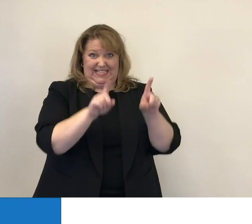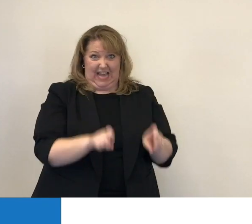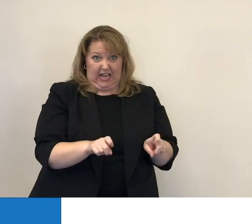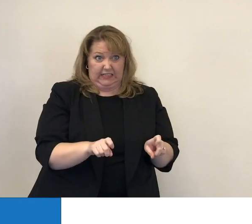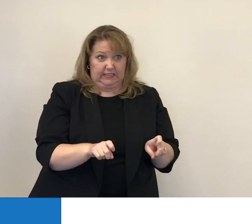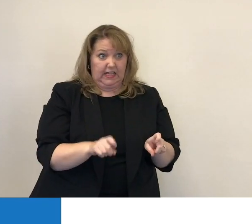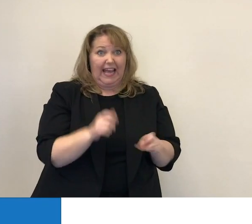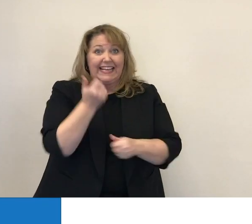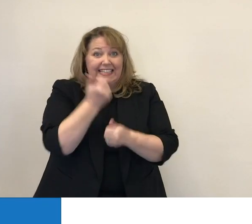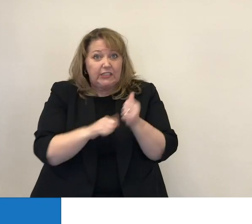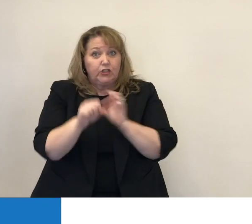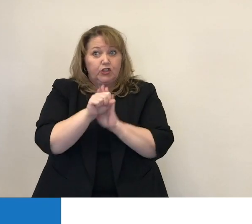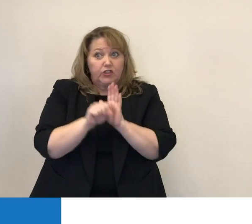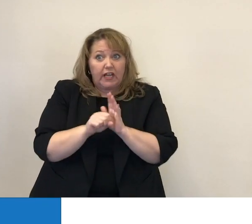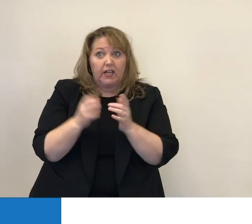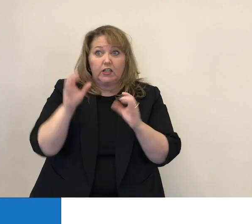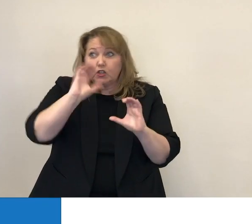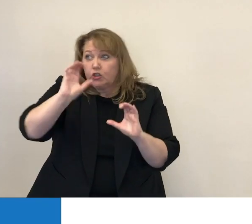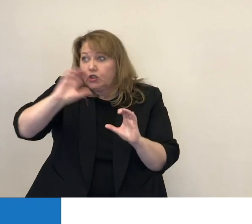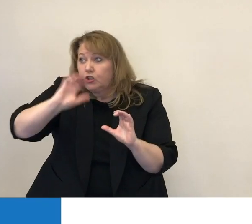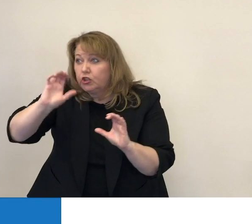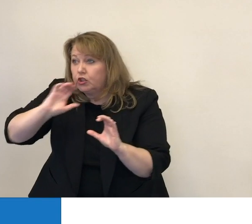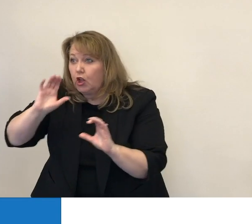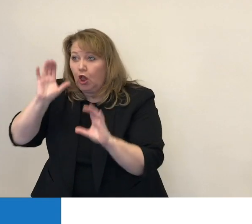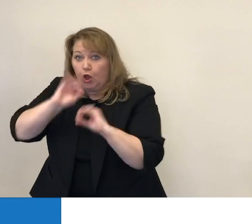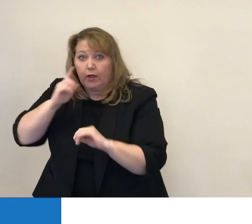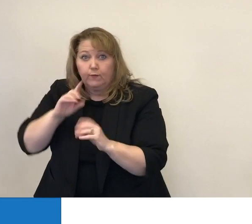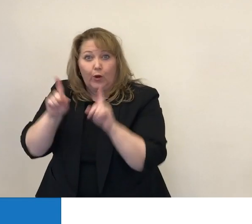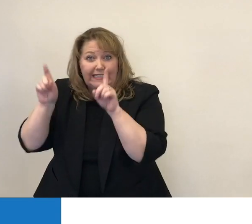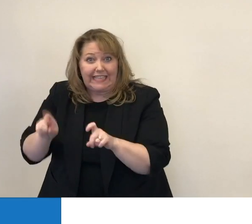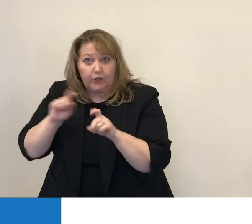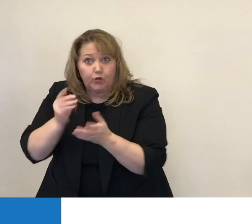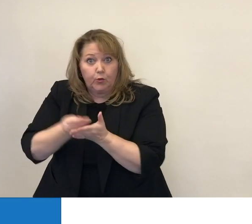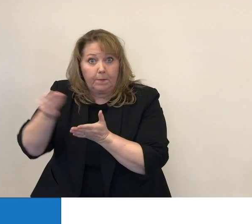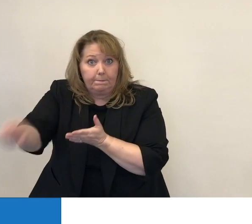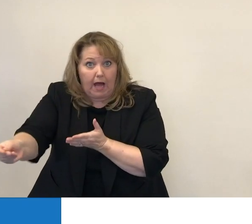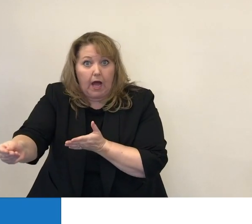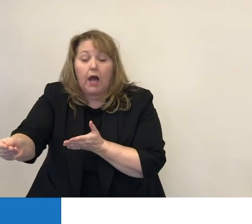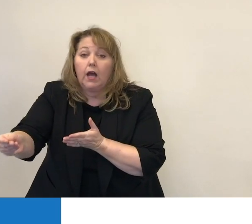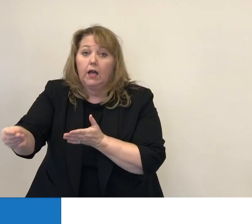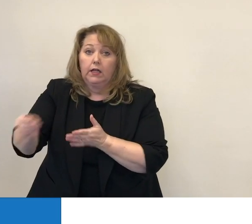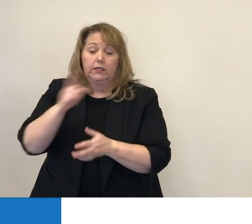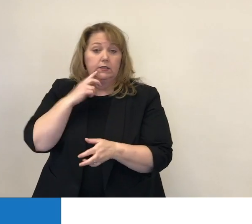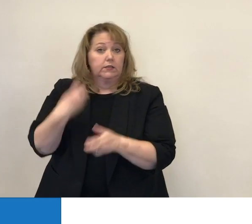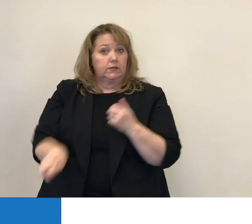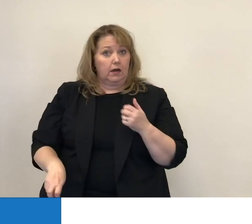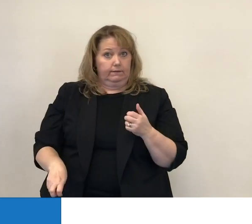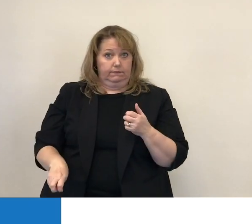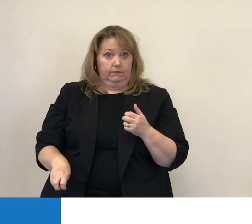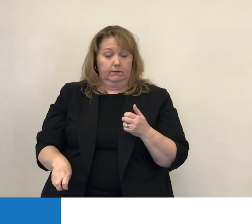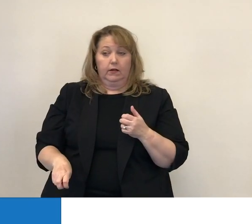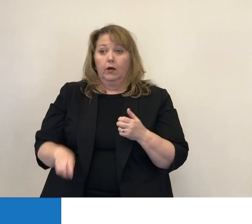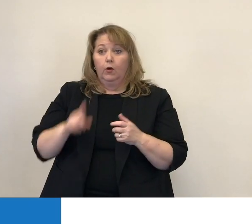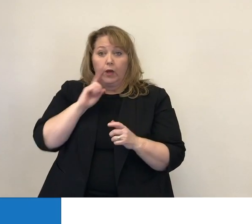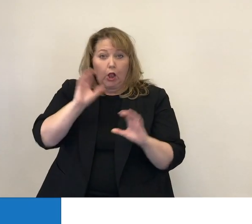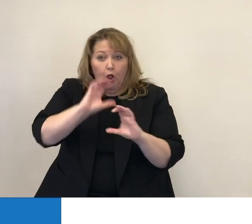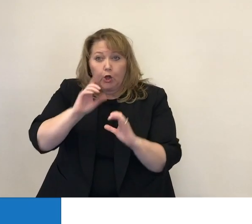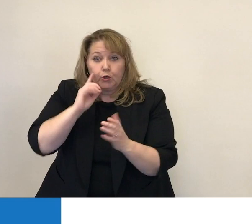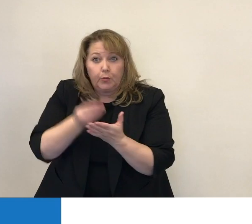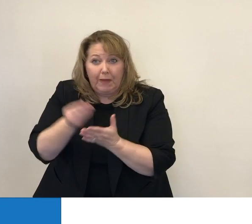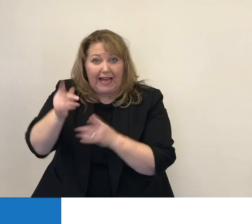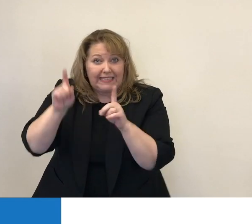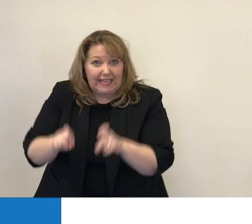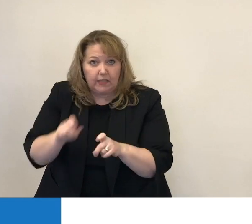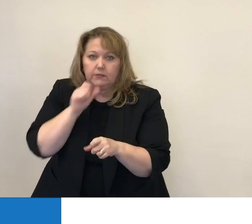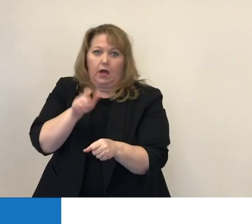competing demand domestically and worldwide. We've had issues getting access to collection and testing kits. These